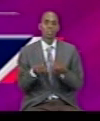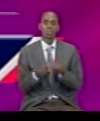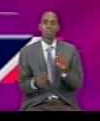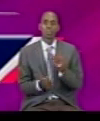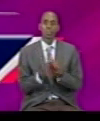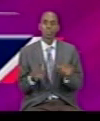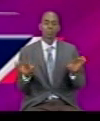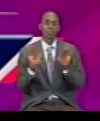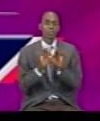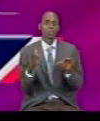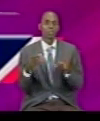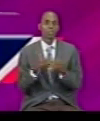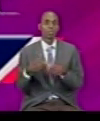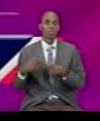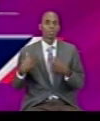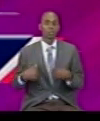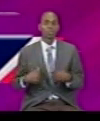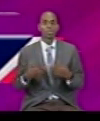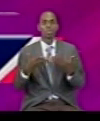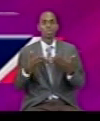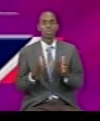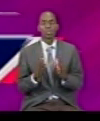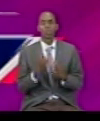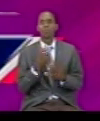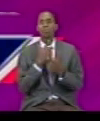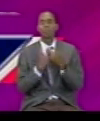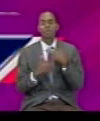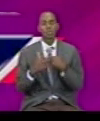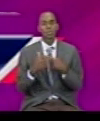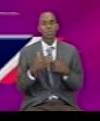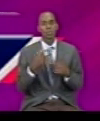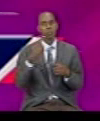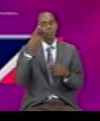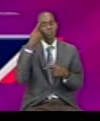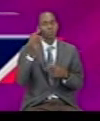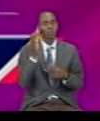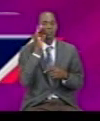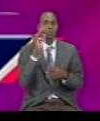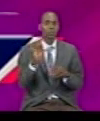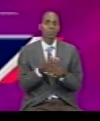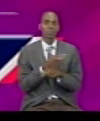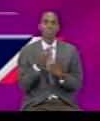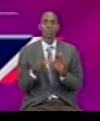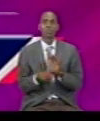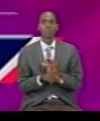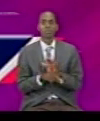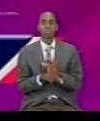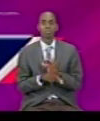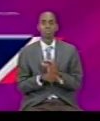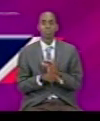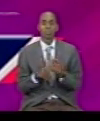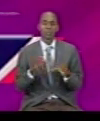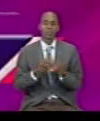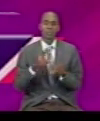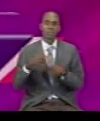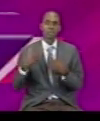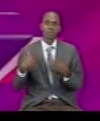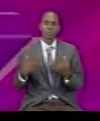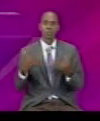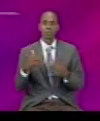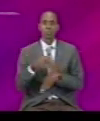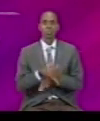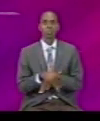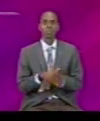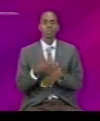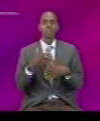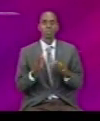Let the thirst and the hunger for fruitfulness start to burn in your heart tonight. Let's